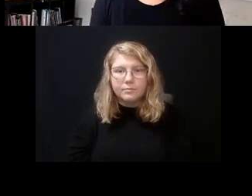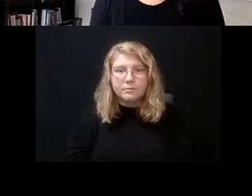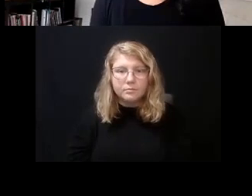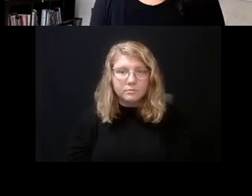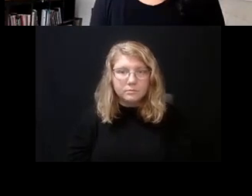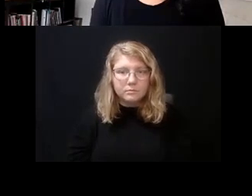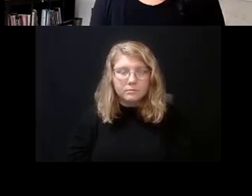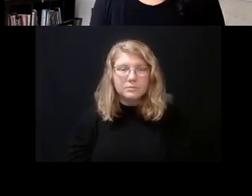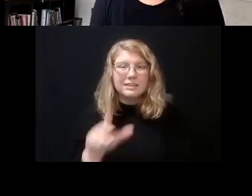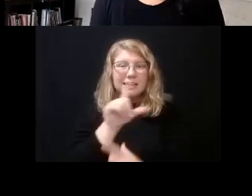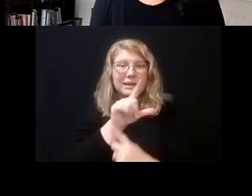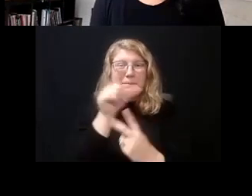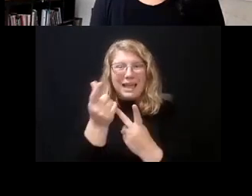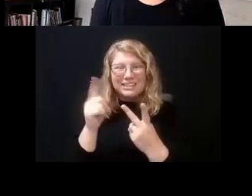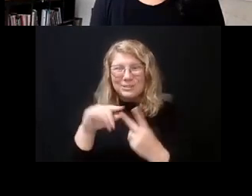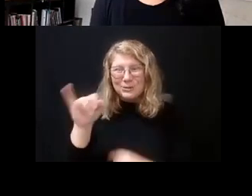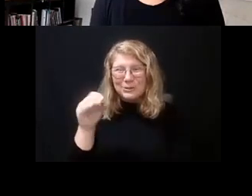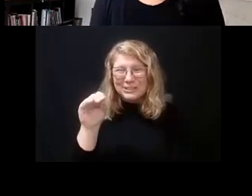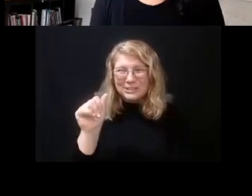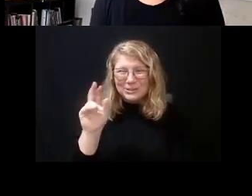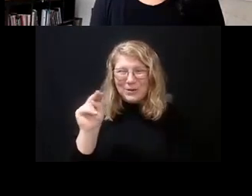I'm going to pass it to you, Joanne.